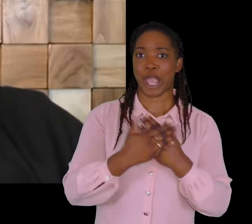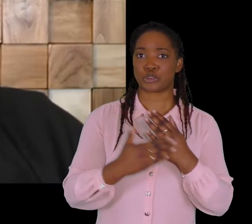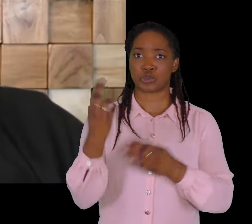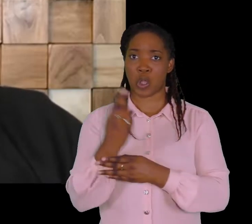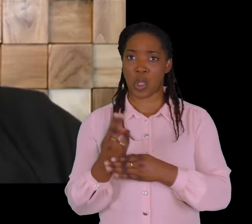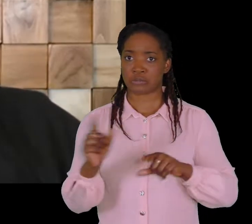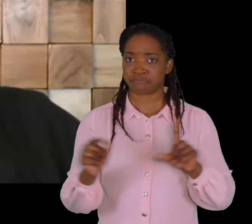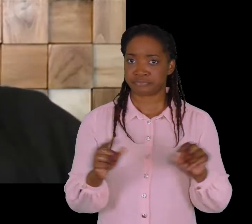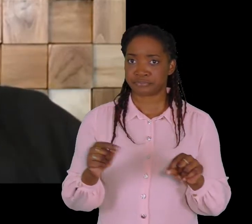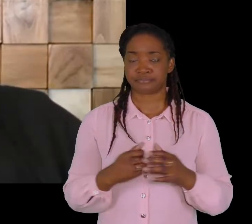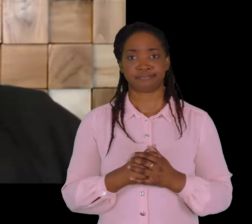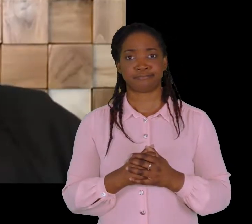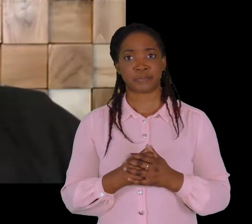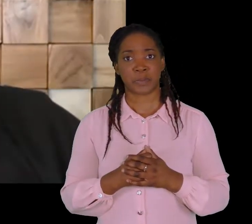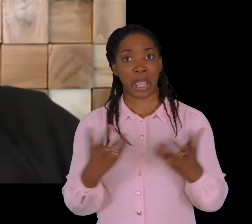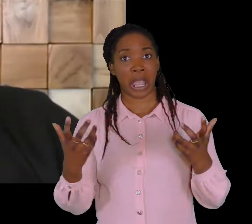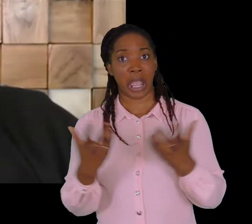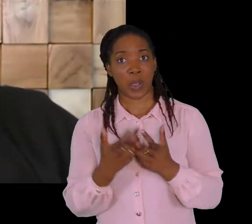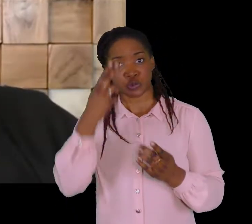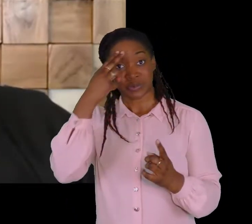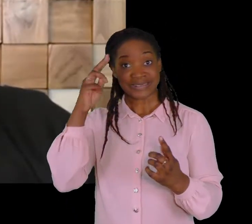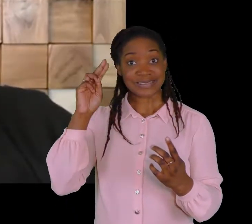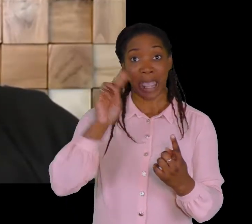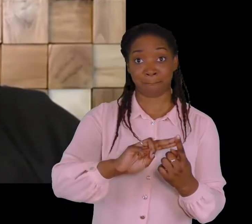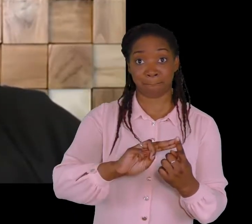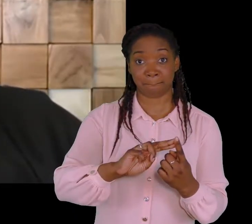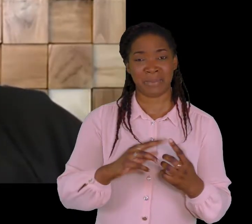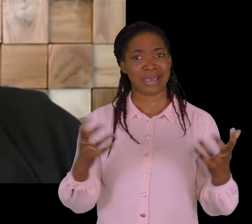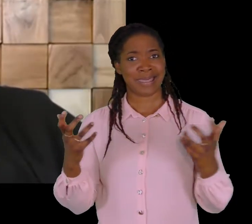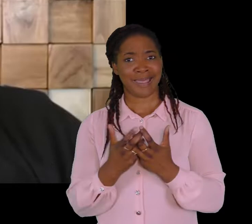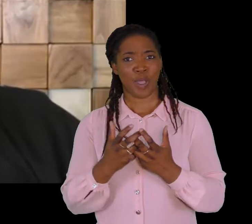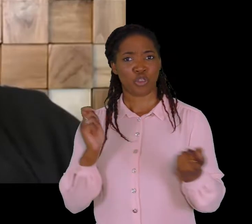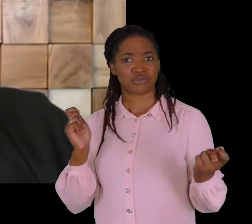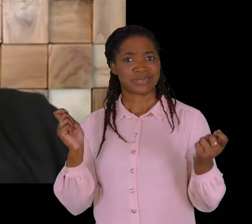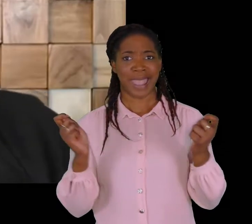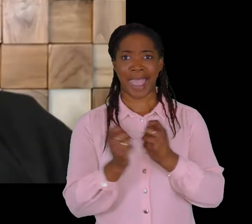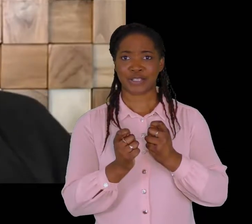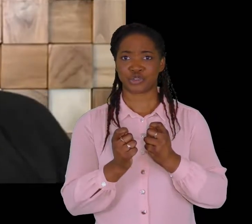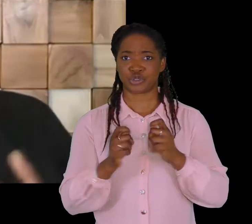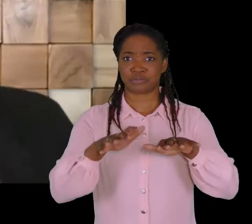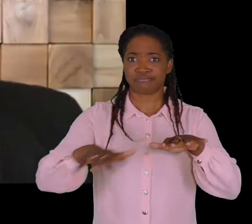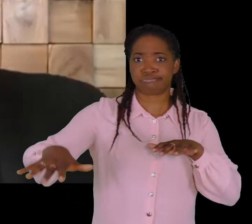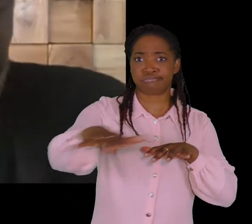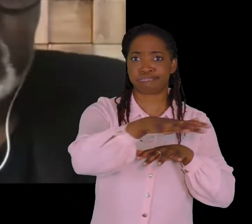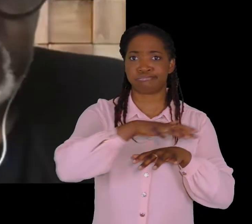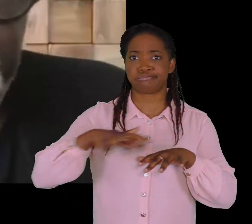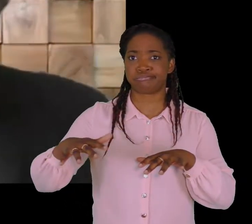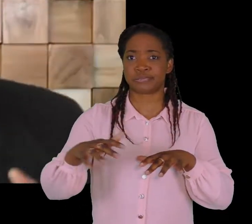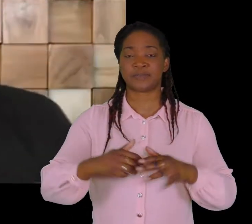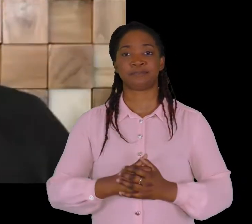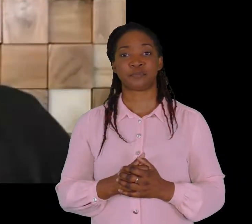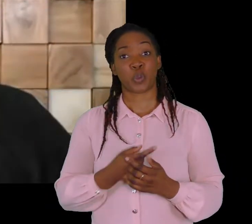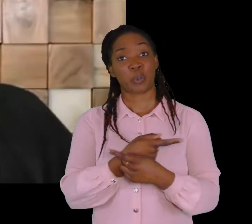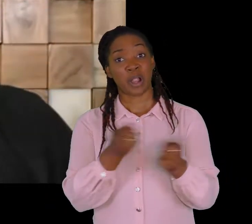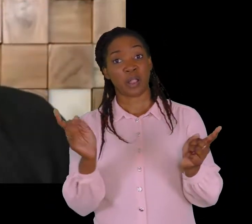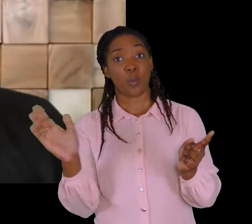How do we name them? And how did they transform the landscape of British art at the time? So let me introduce our speakers in the order